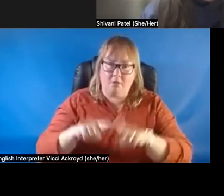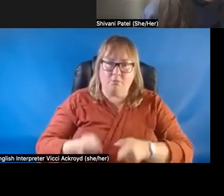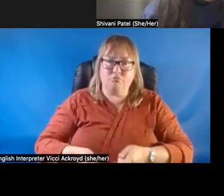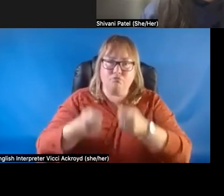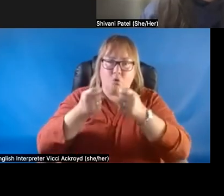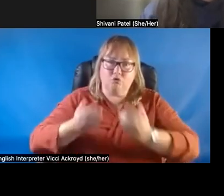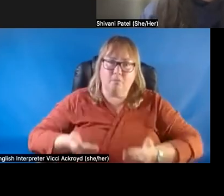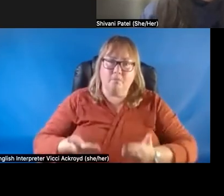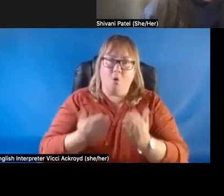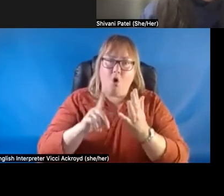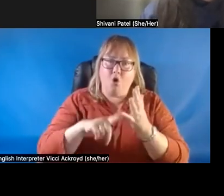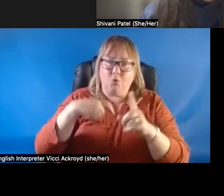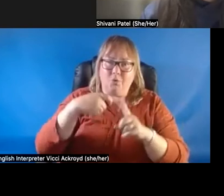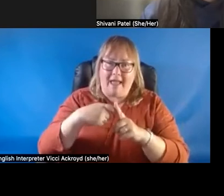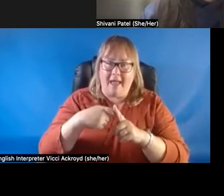us together in a way.